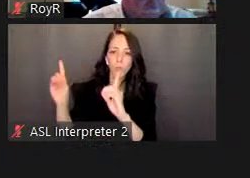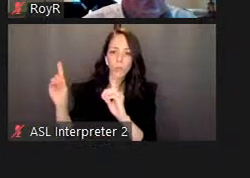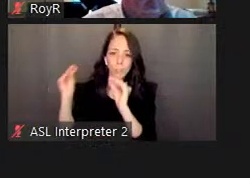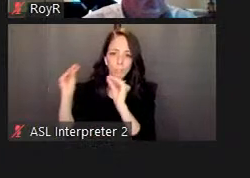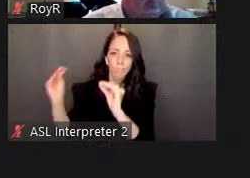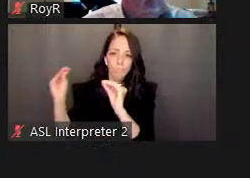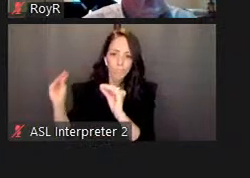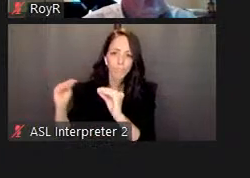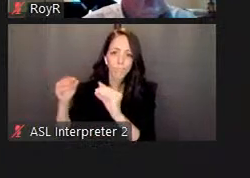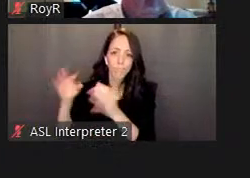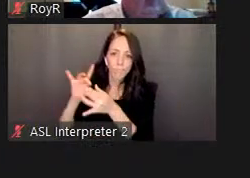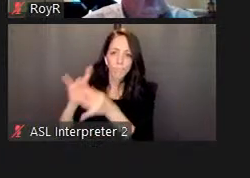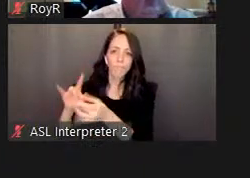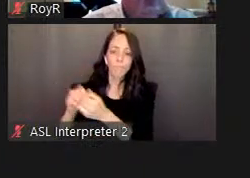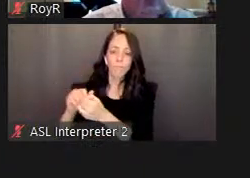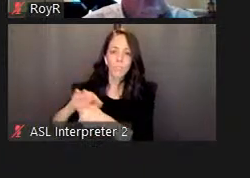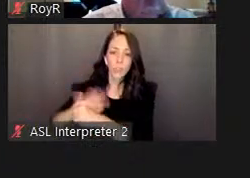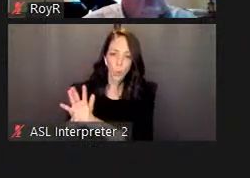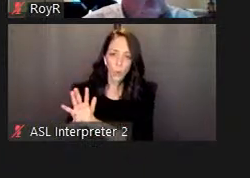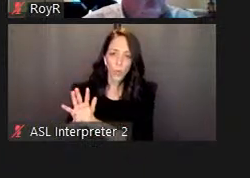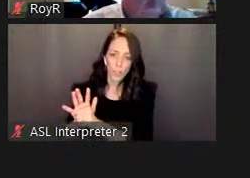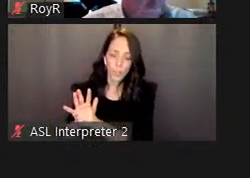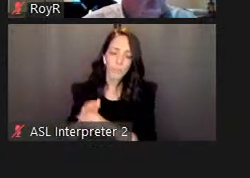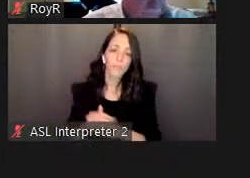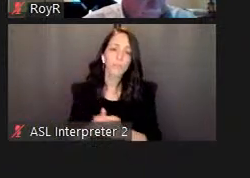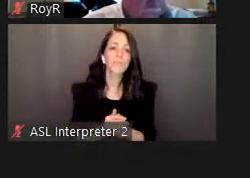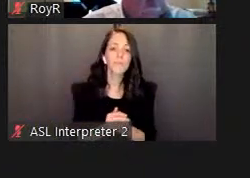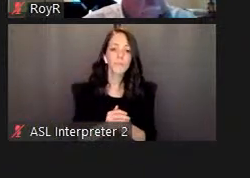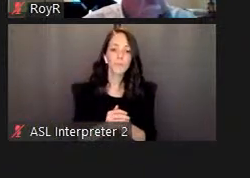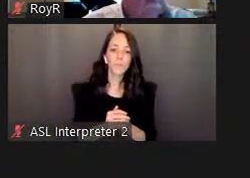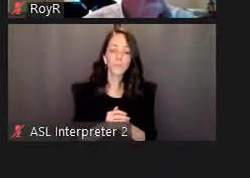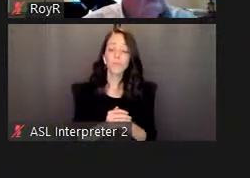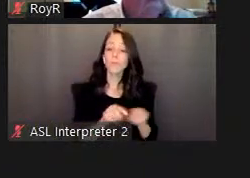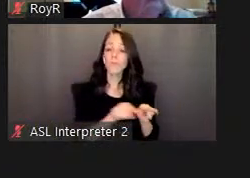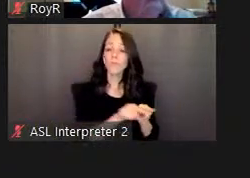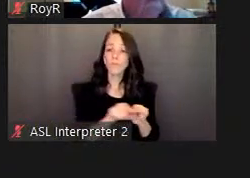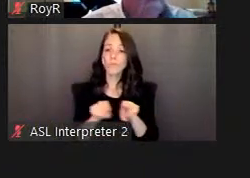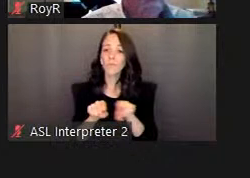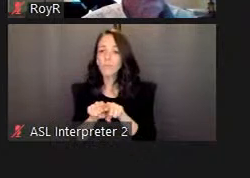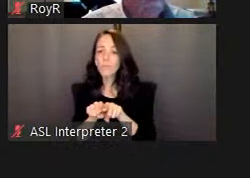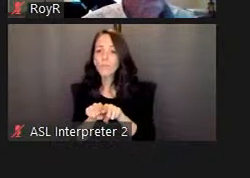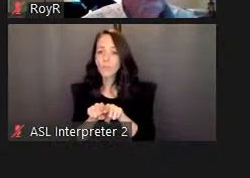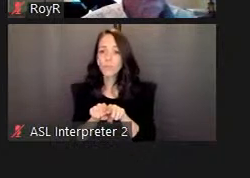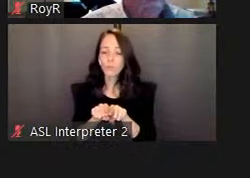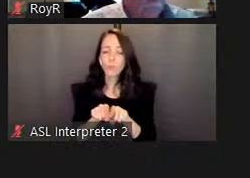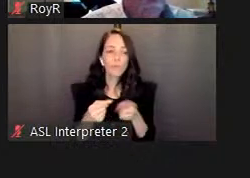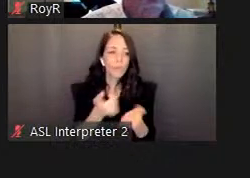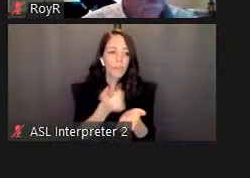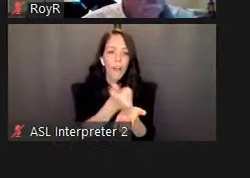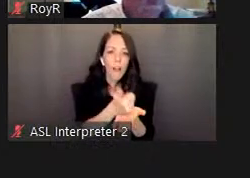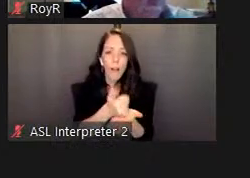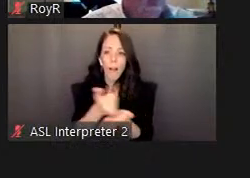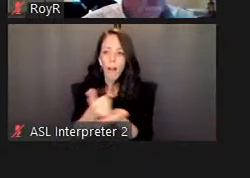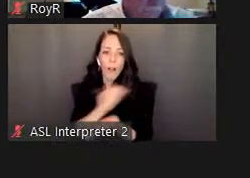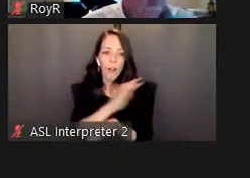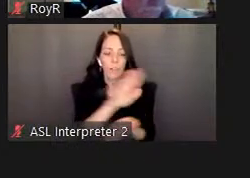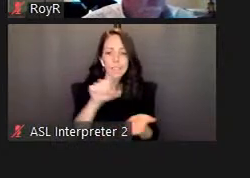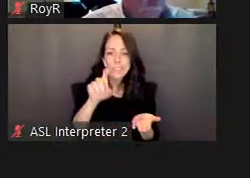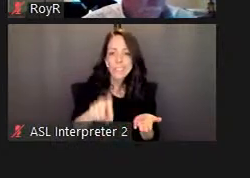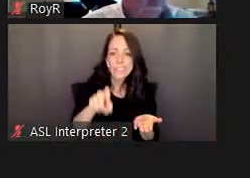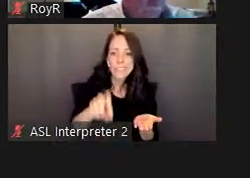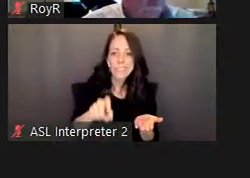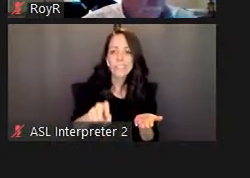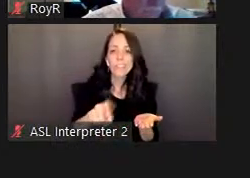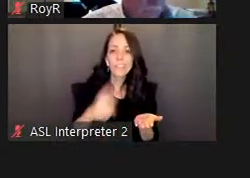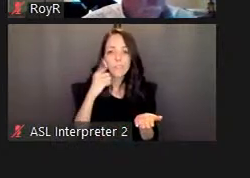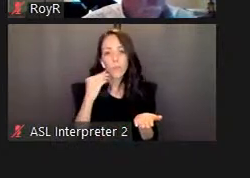Importantly, in surviving COVID-19, we're also working to meet people's basic needs, including basic supplies